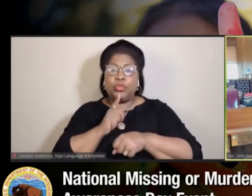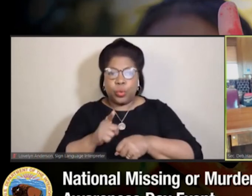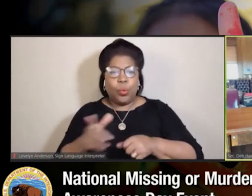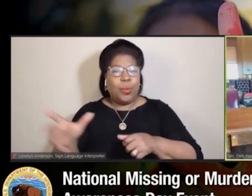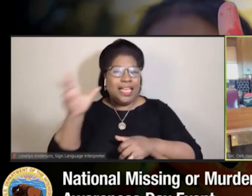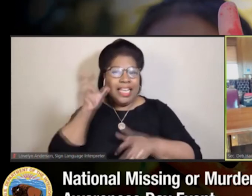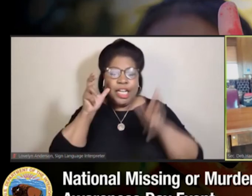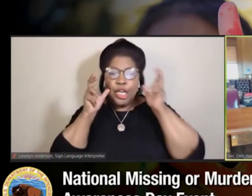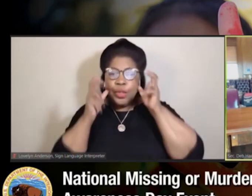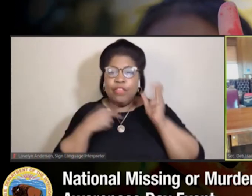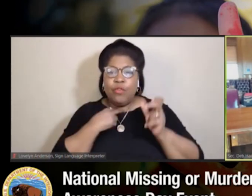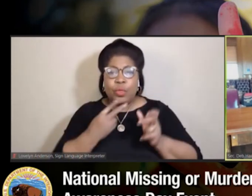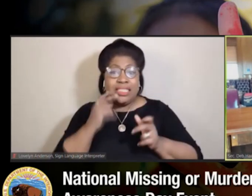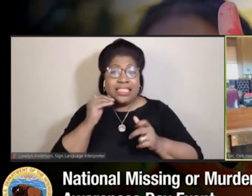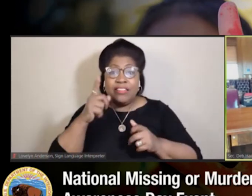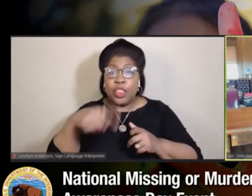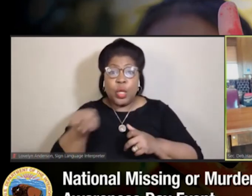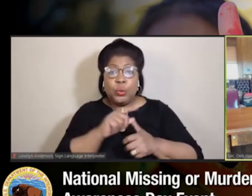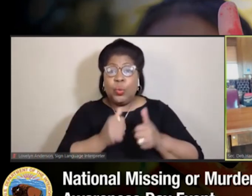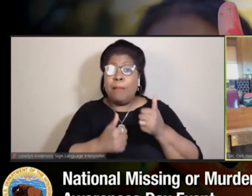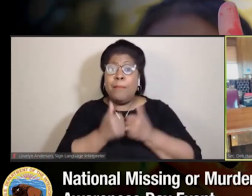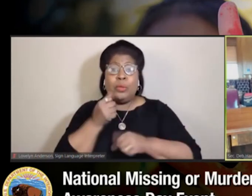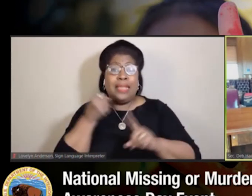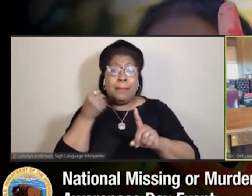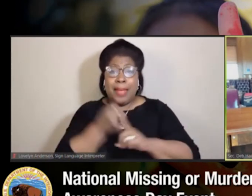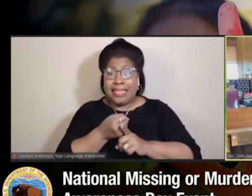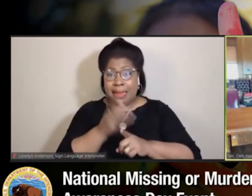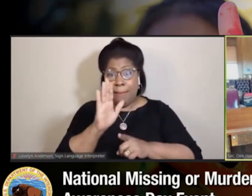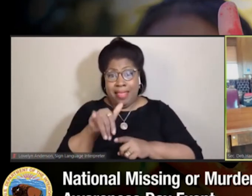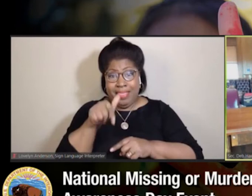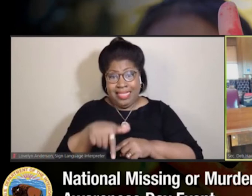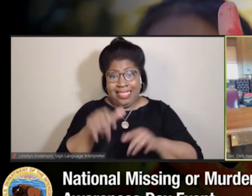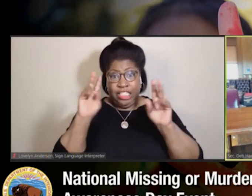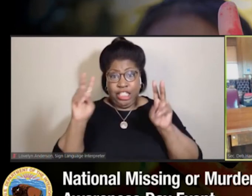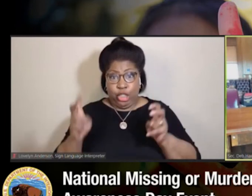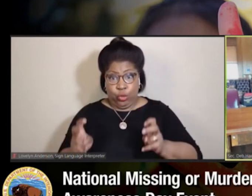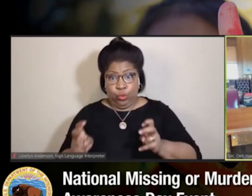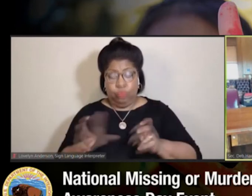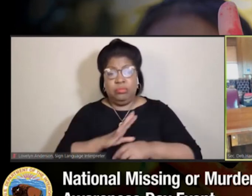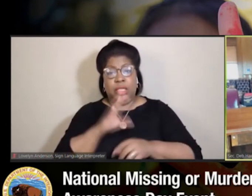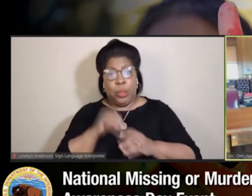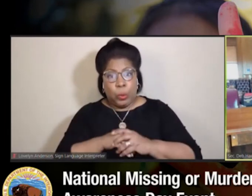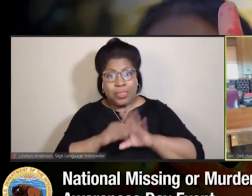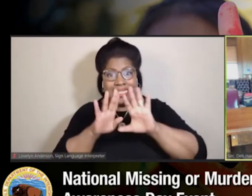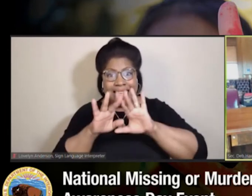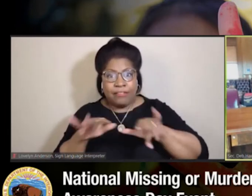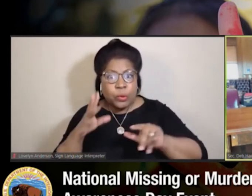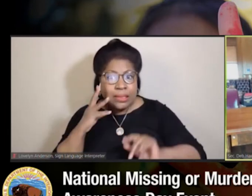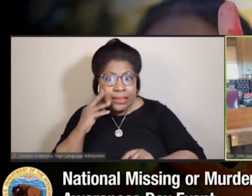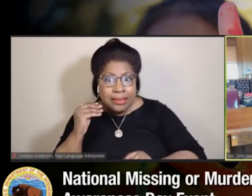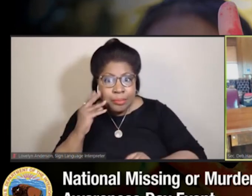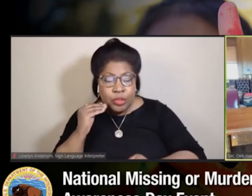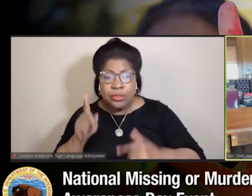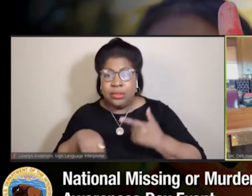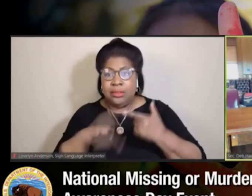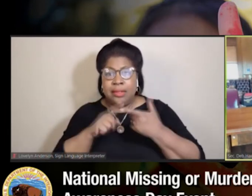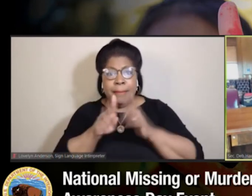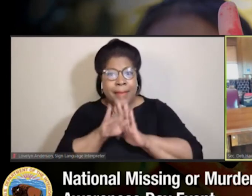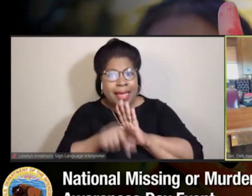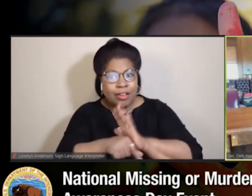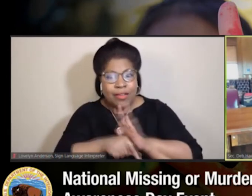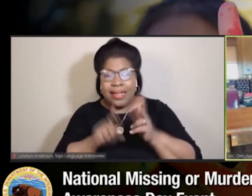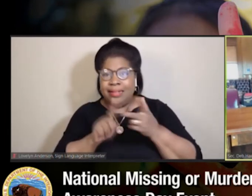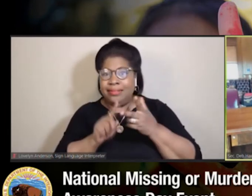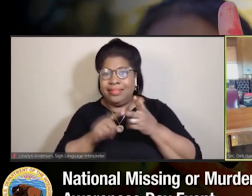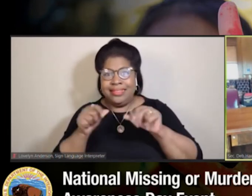of those who are most impacted by this issue. It includes diverse experiences, backgrounds, and geography